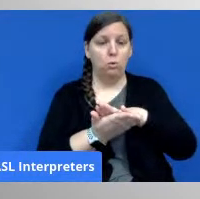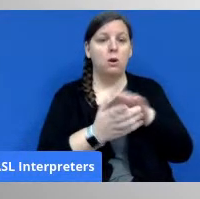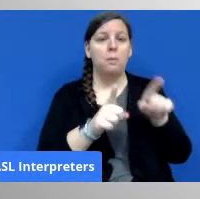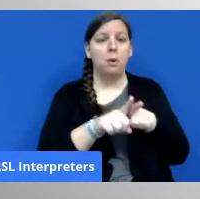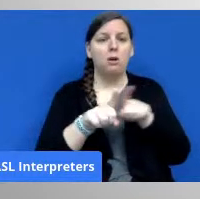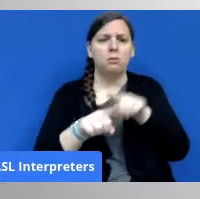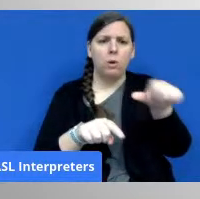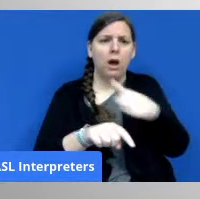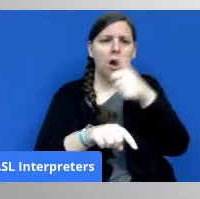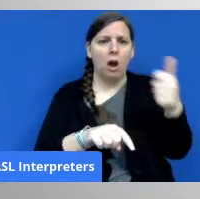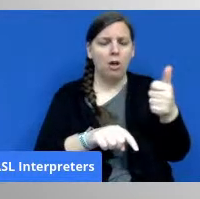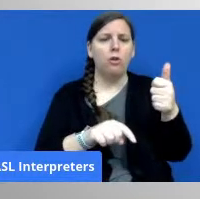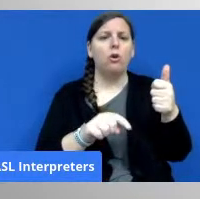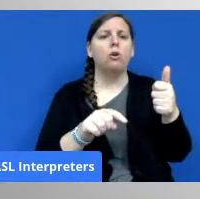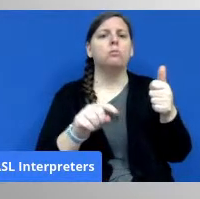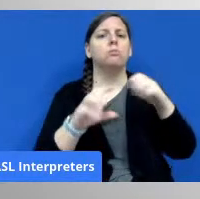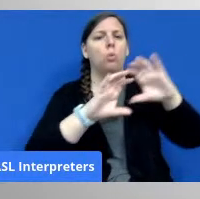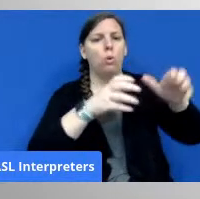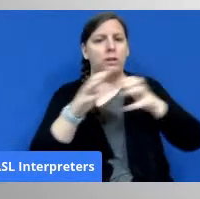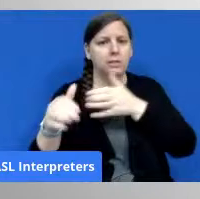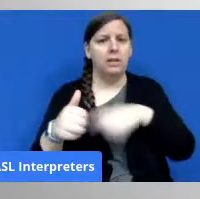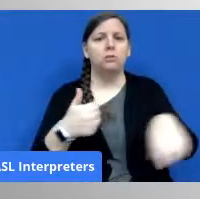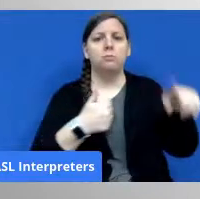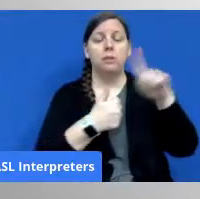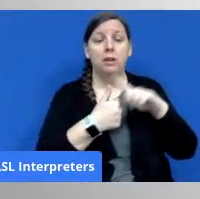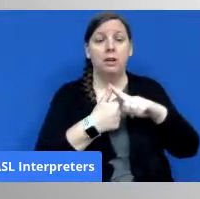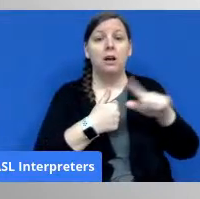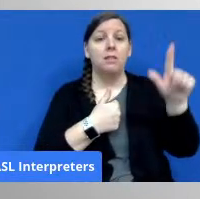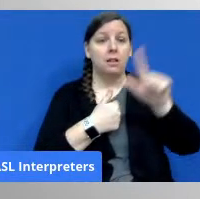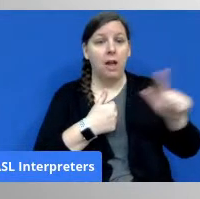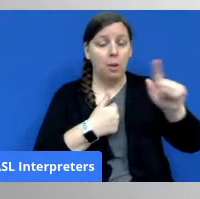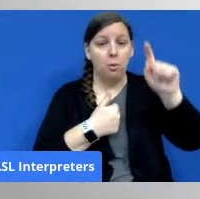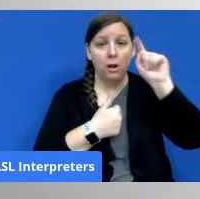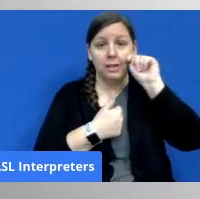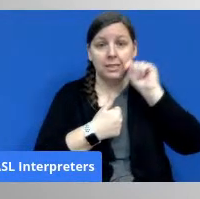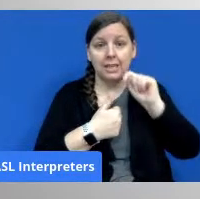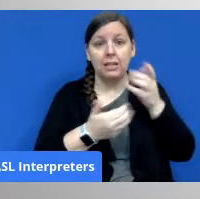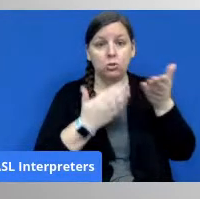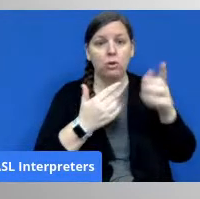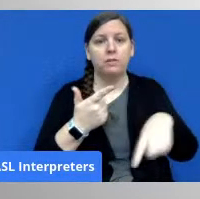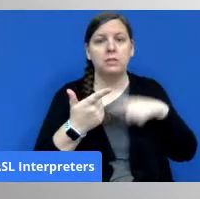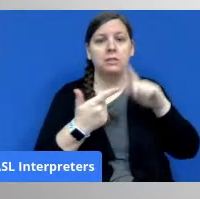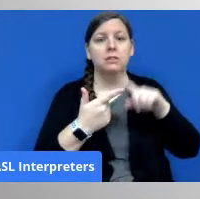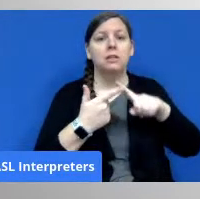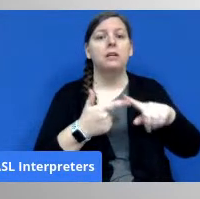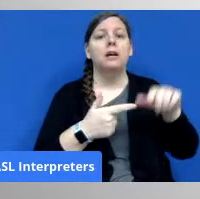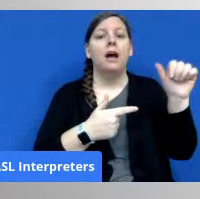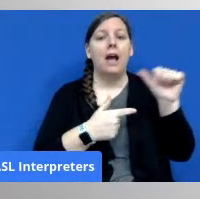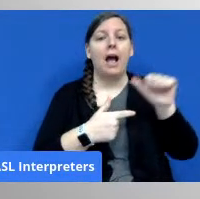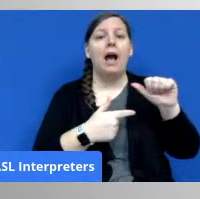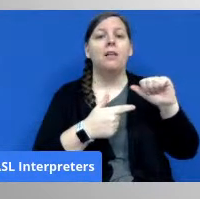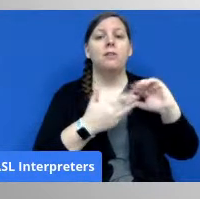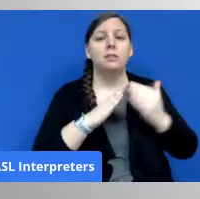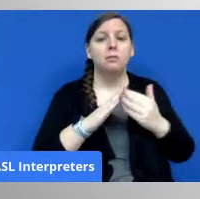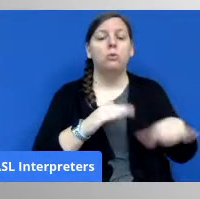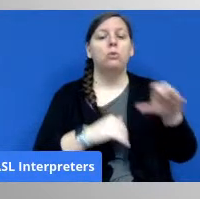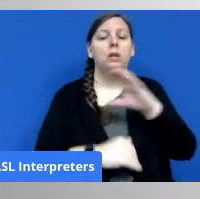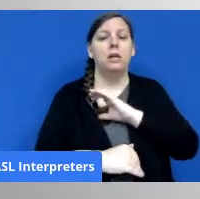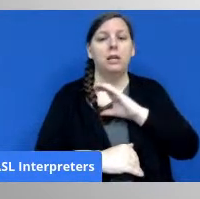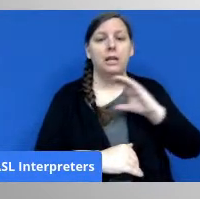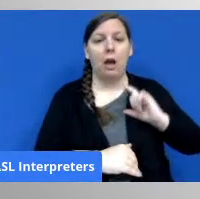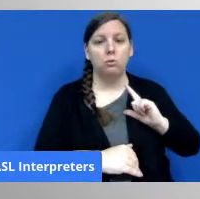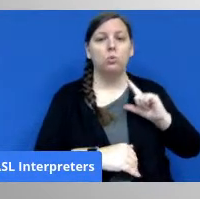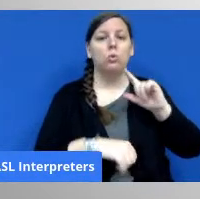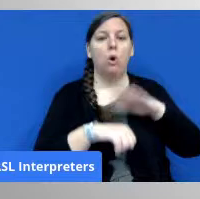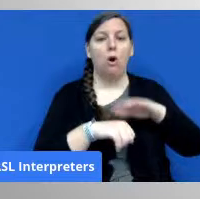The ACC Teen Library Services, the Athens Community Council on Aging, Clark County Mentor Program, and College Factory,